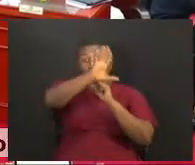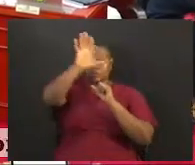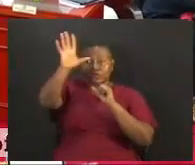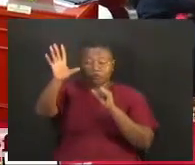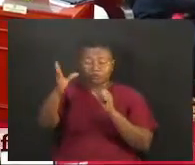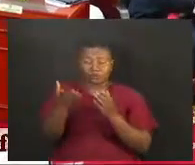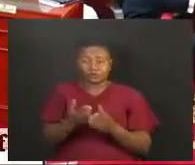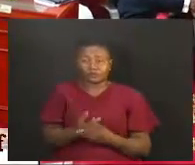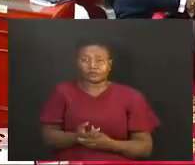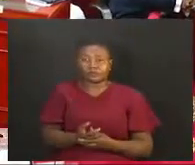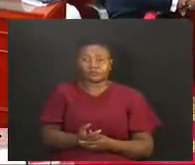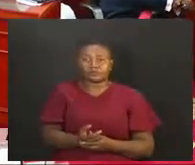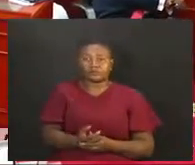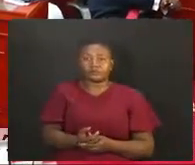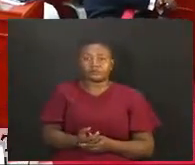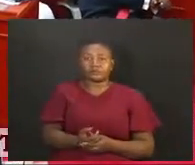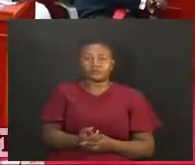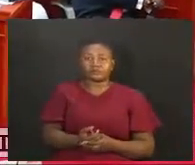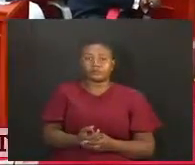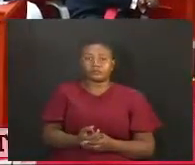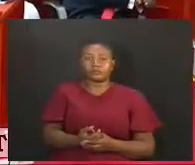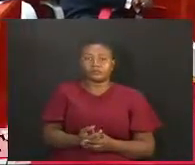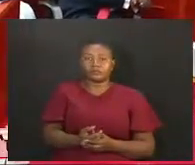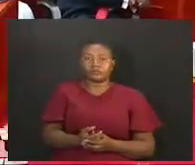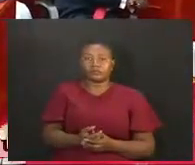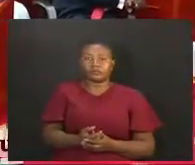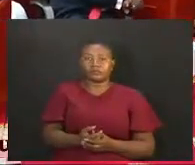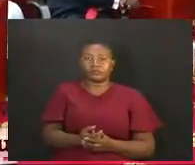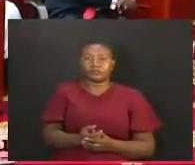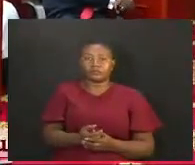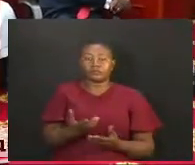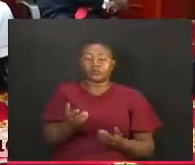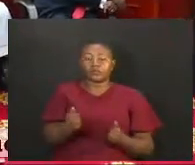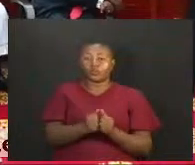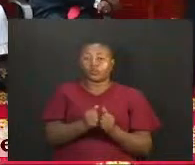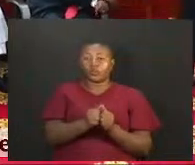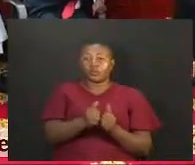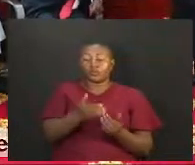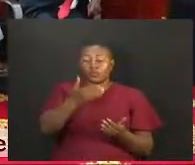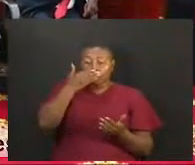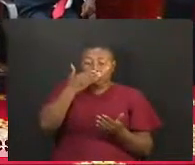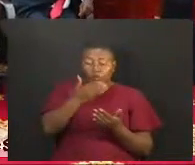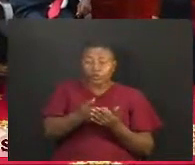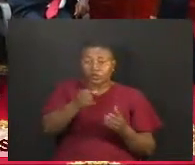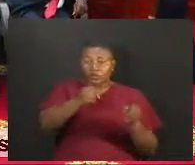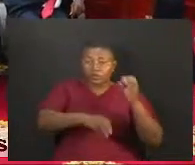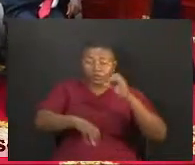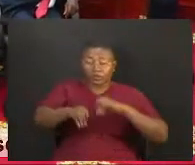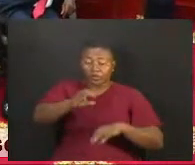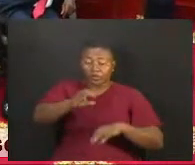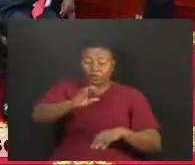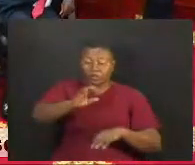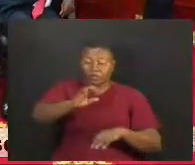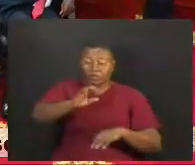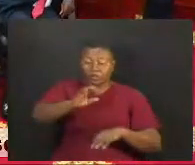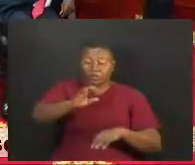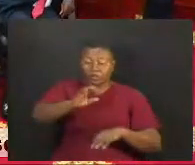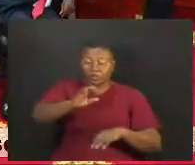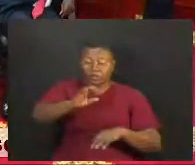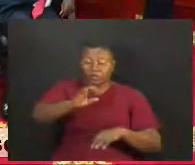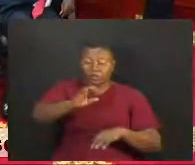the excellent inputs that our ladies make on the floor as part of